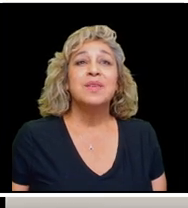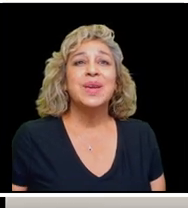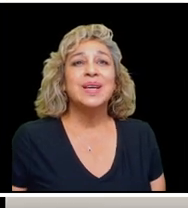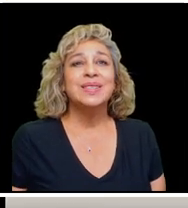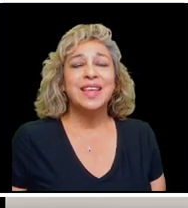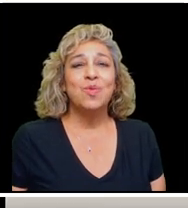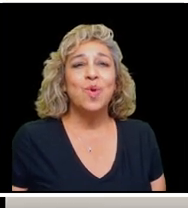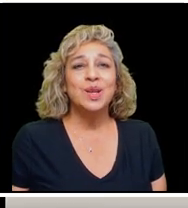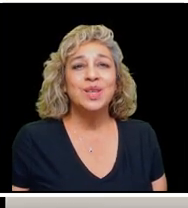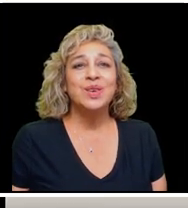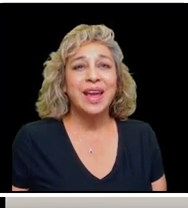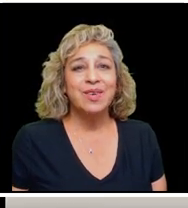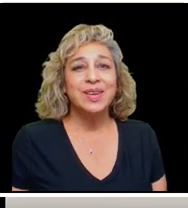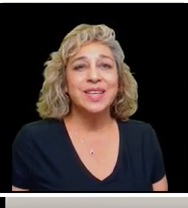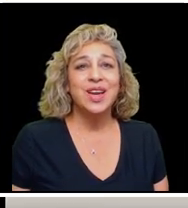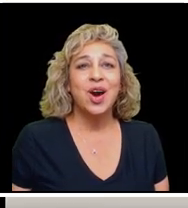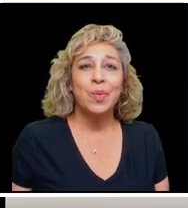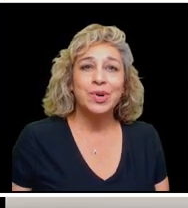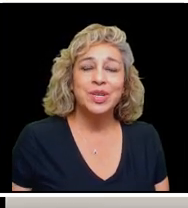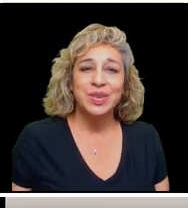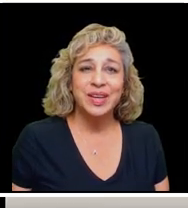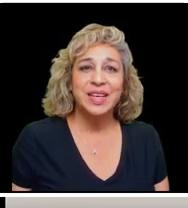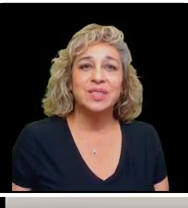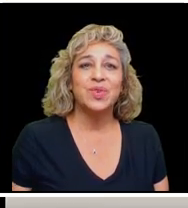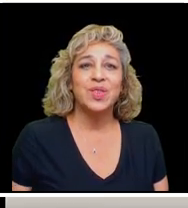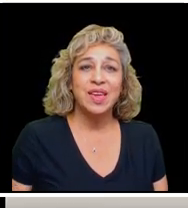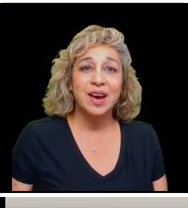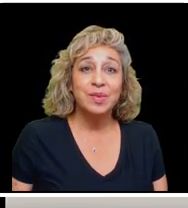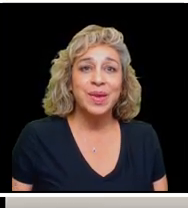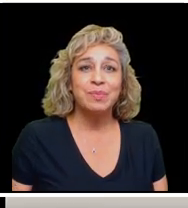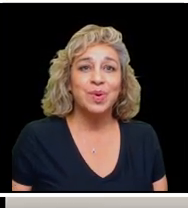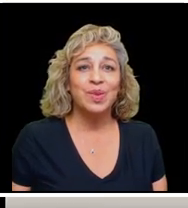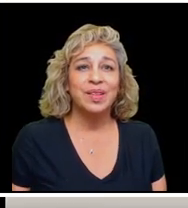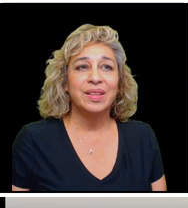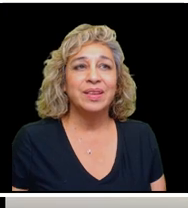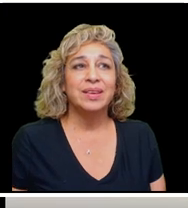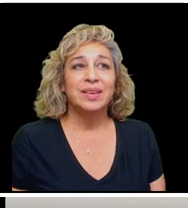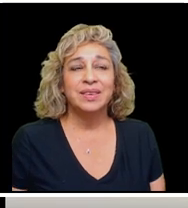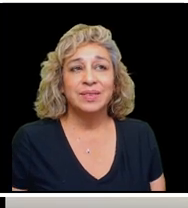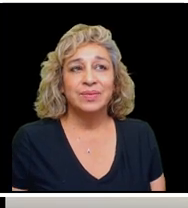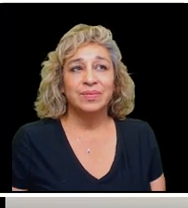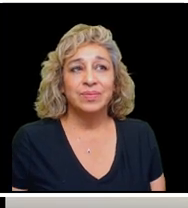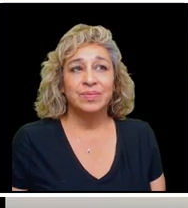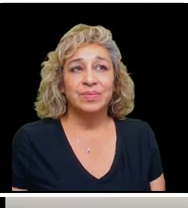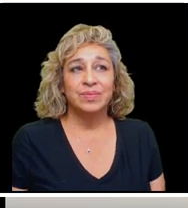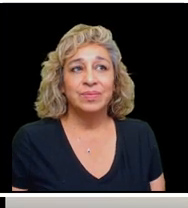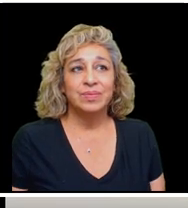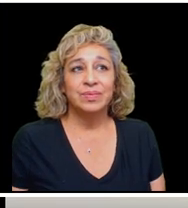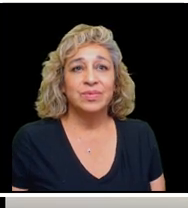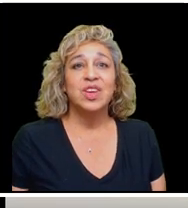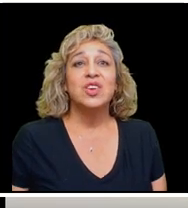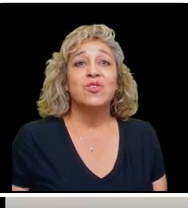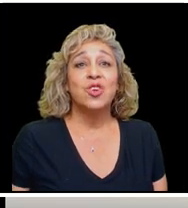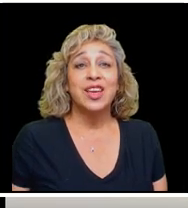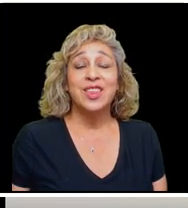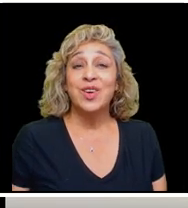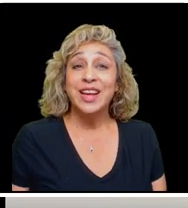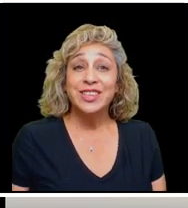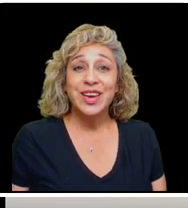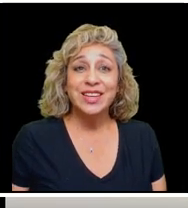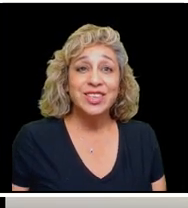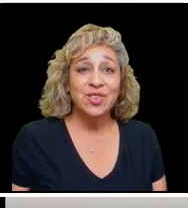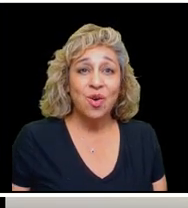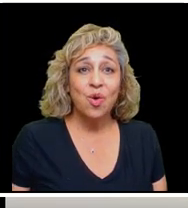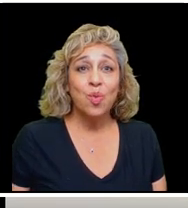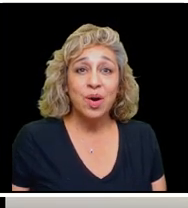because they want to guarantee opportunities for the young people for either